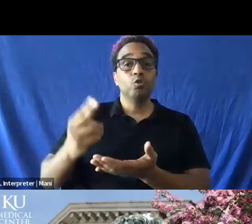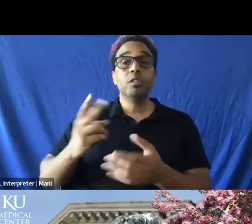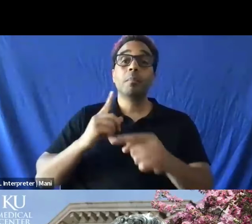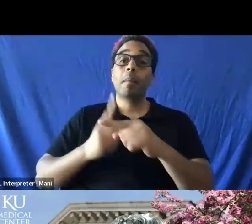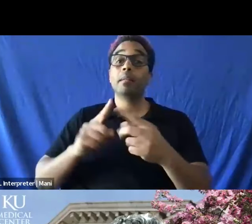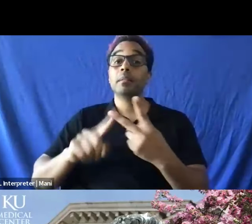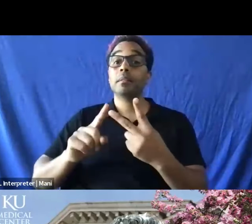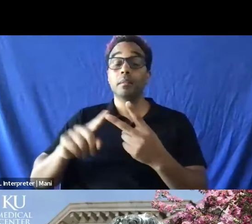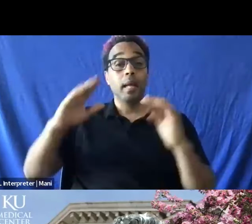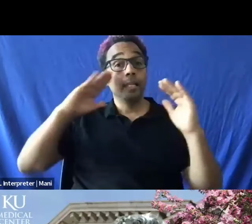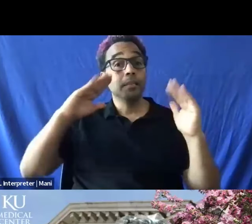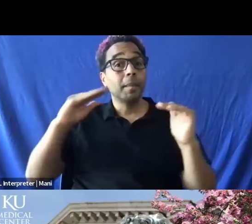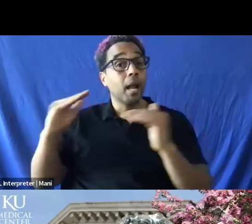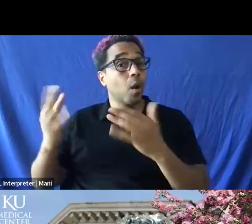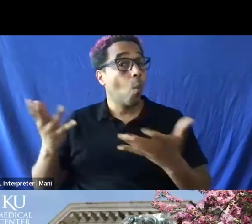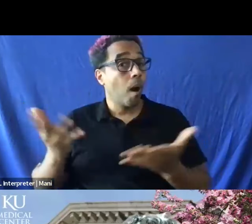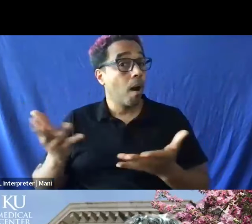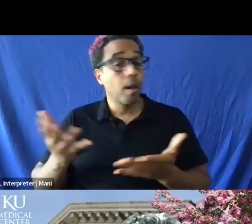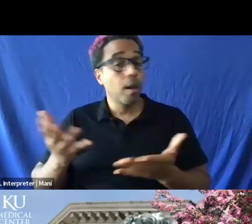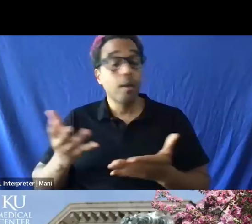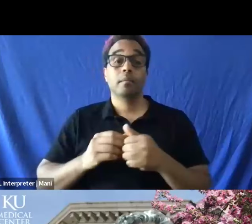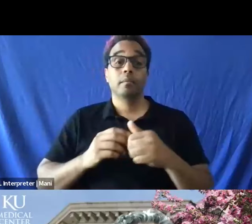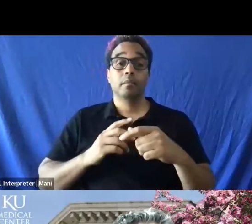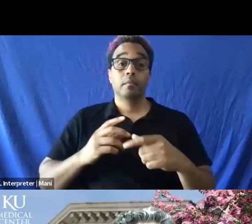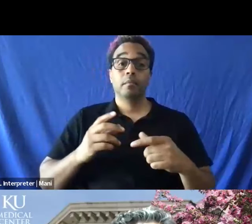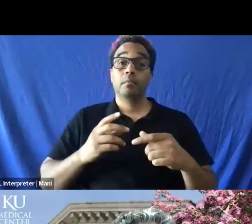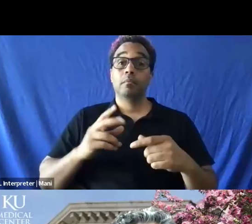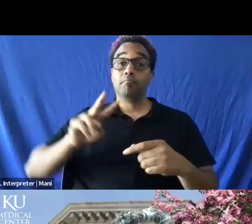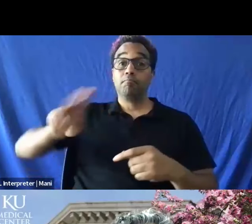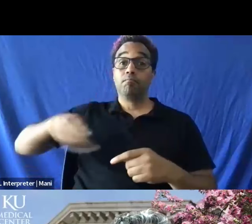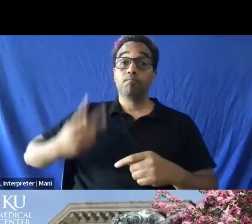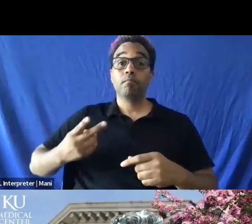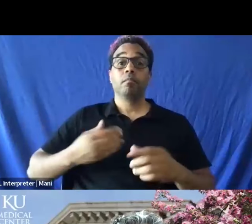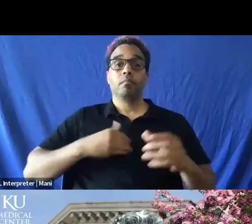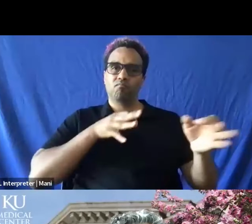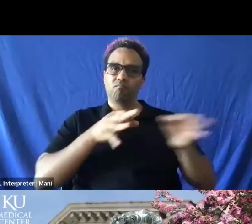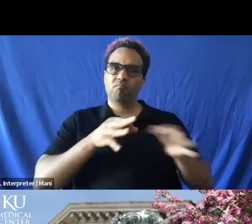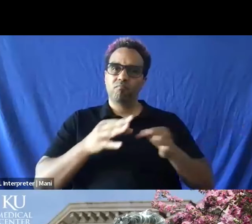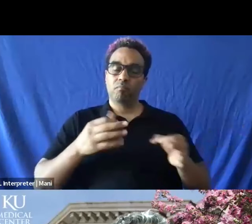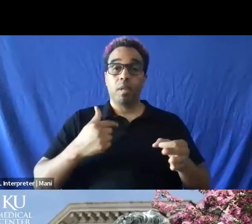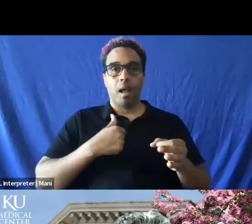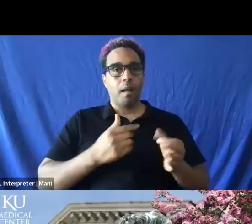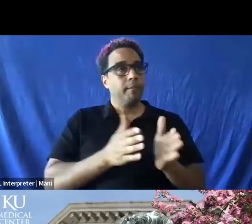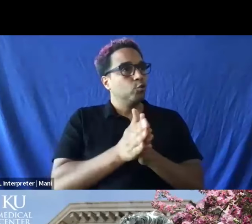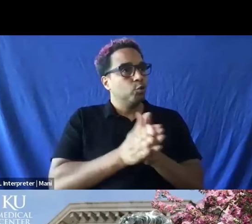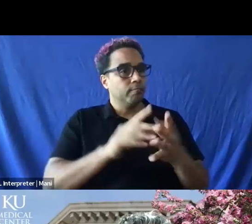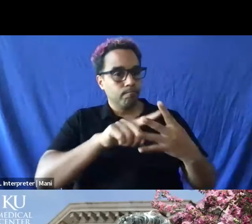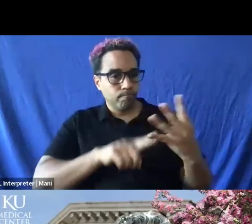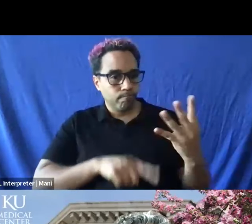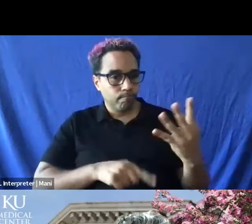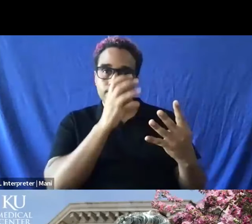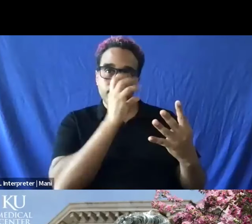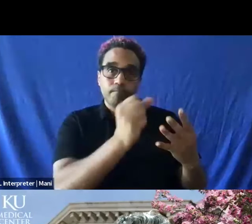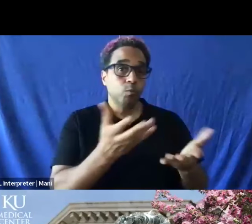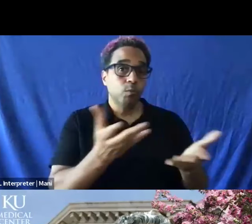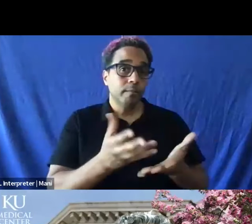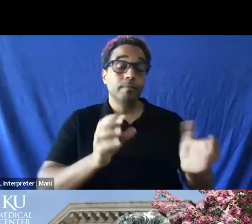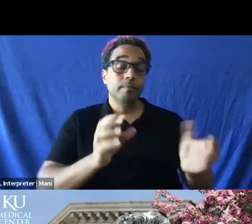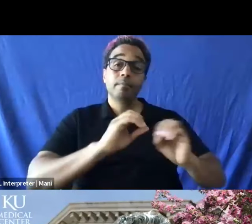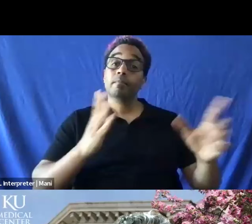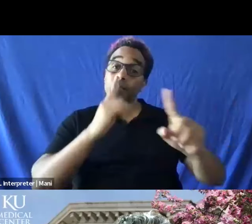expectations. I was clear about the work that interested me and the work that I wanted to do, and then setting